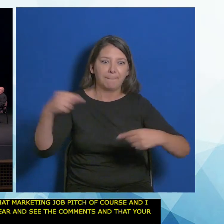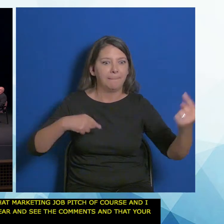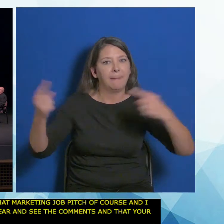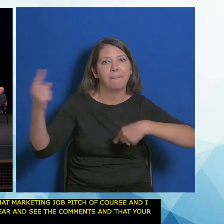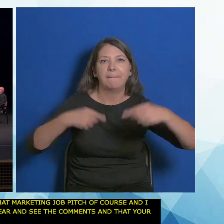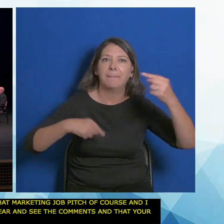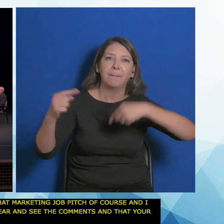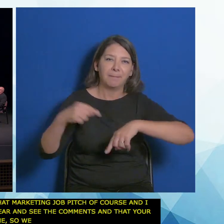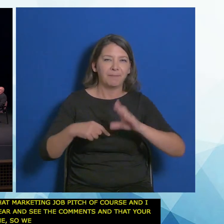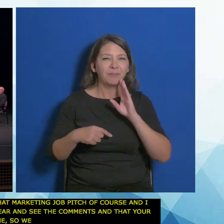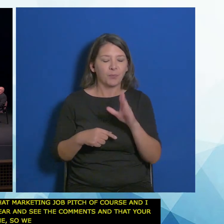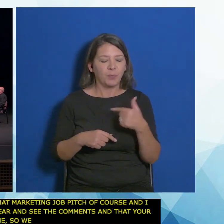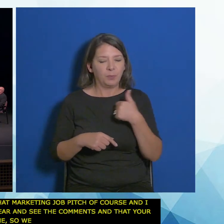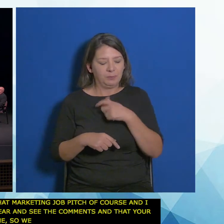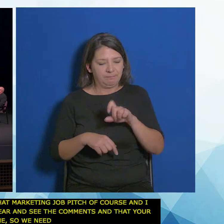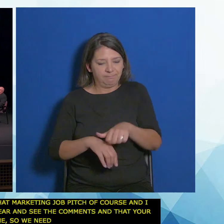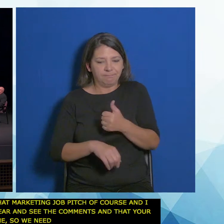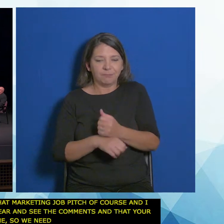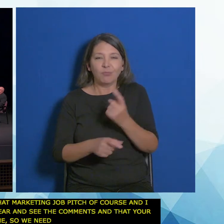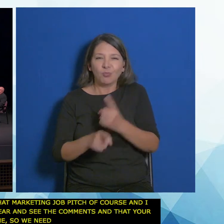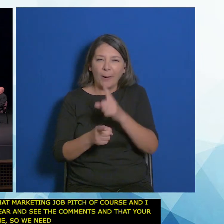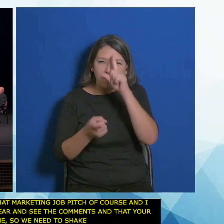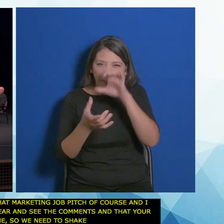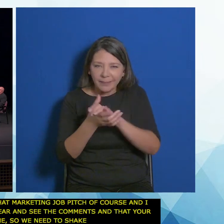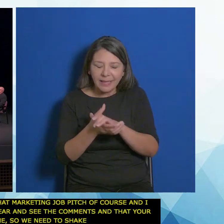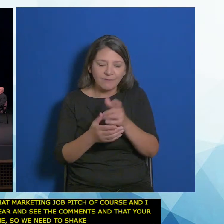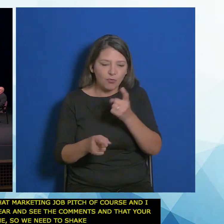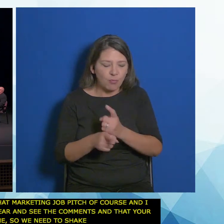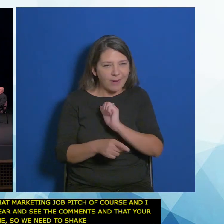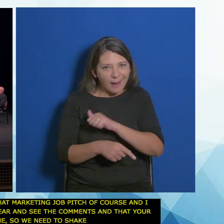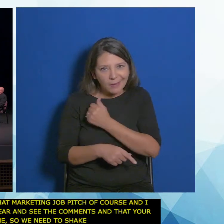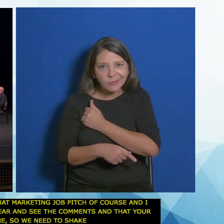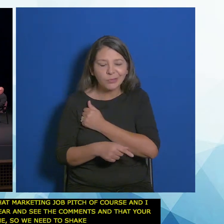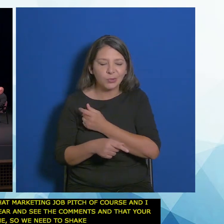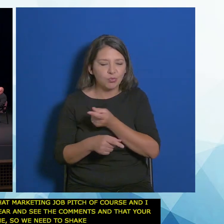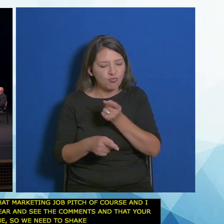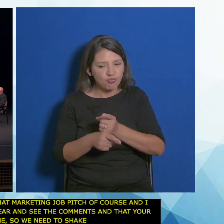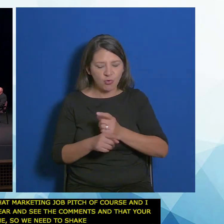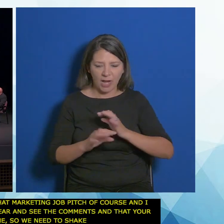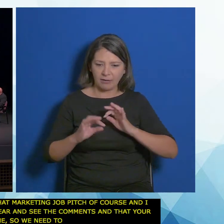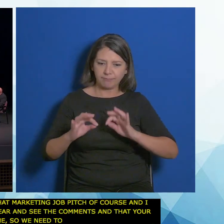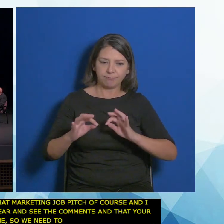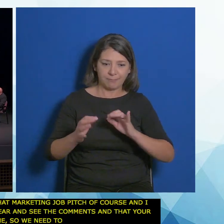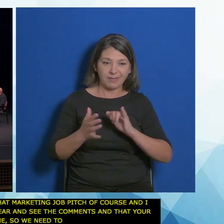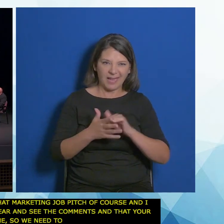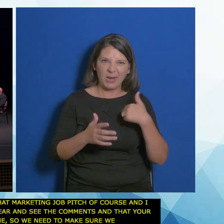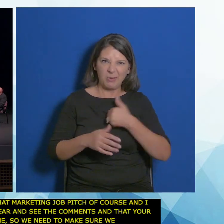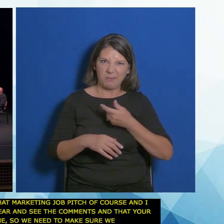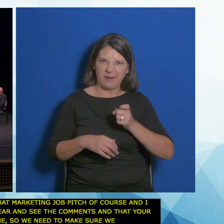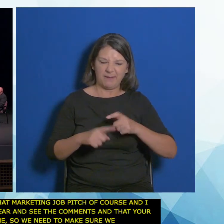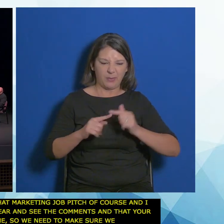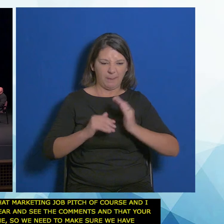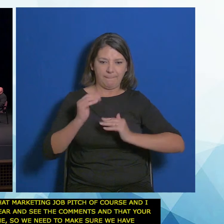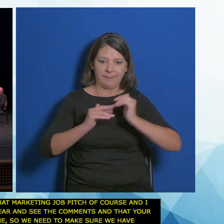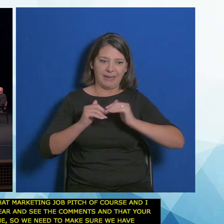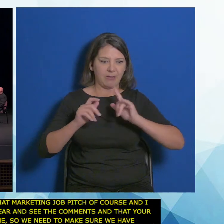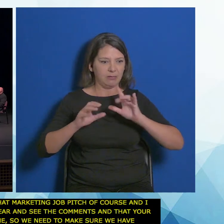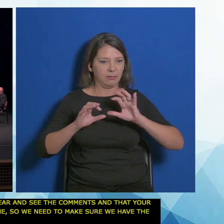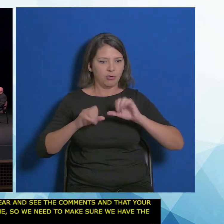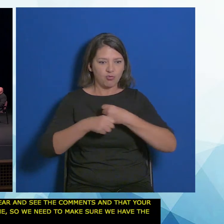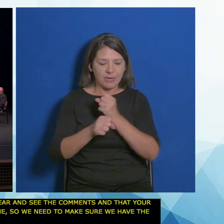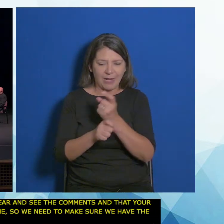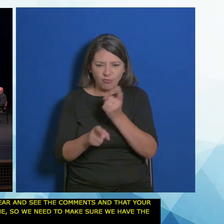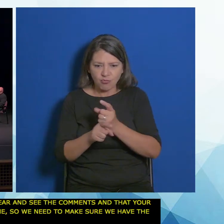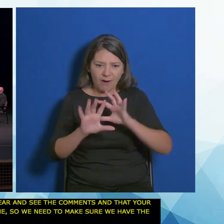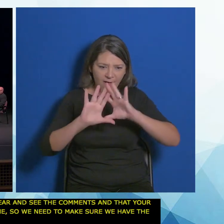right beliefs, the right attitudes in place, that we need to build the system in order to have them come. So thank you for